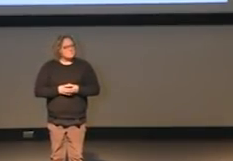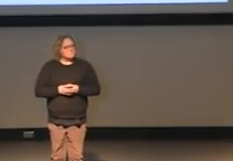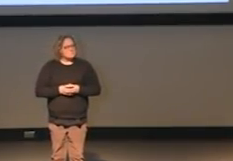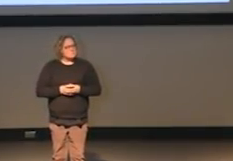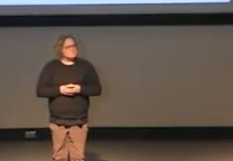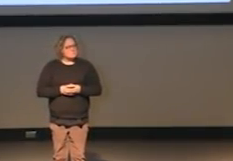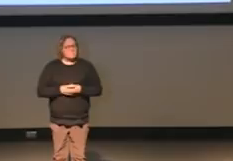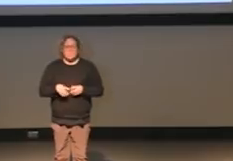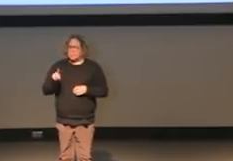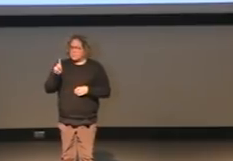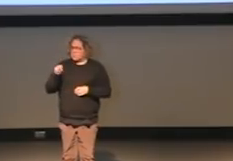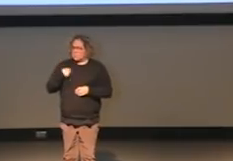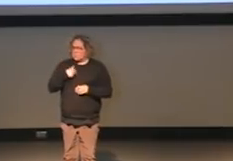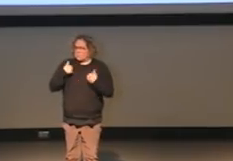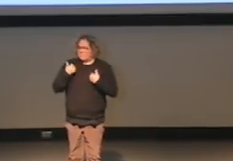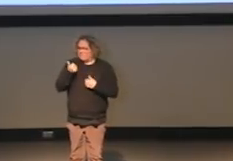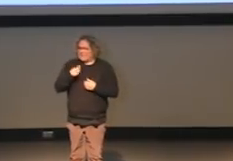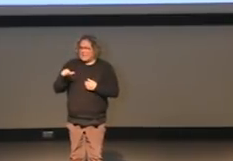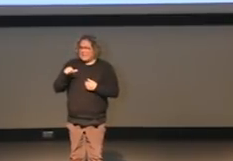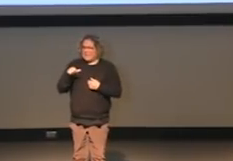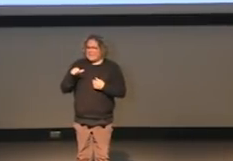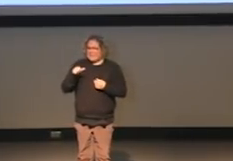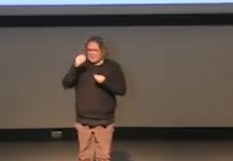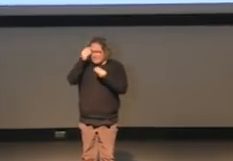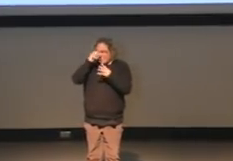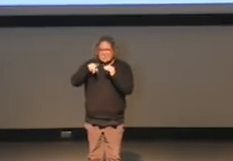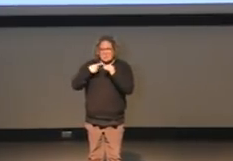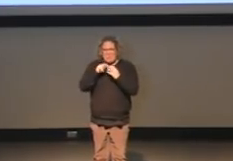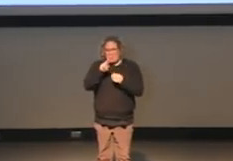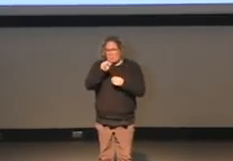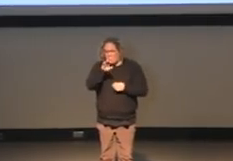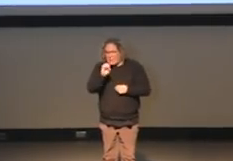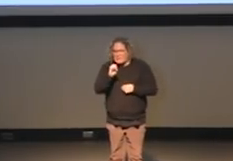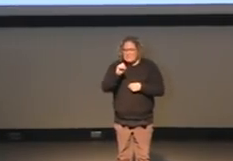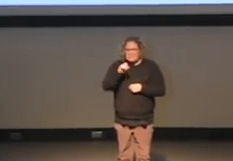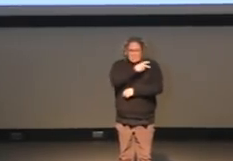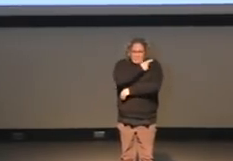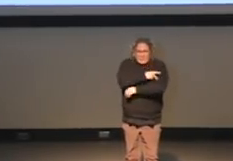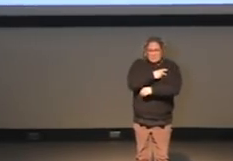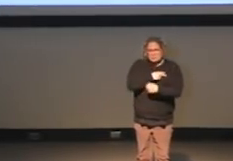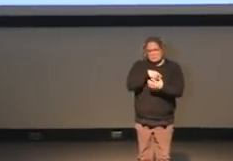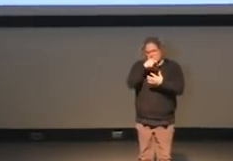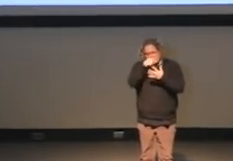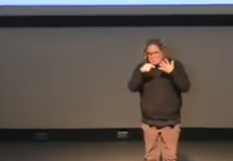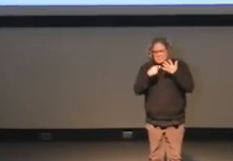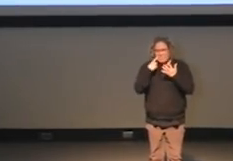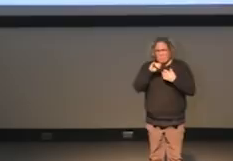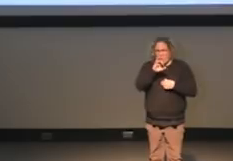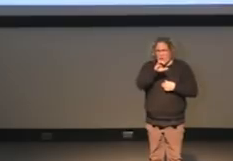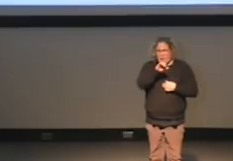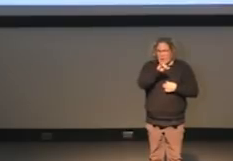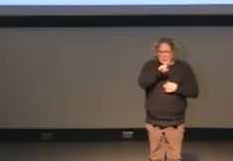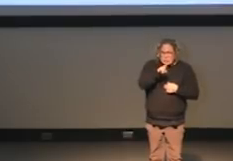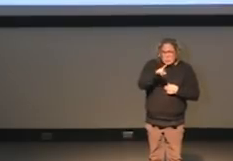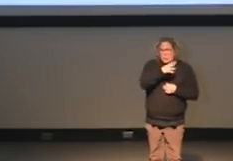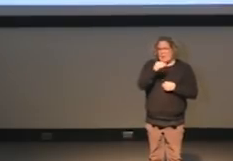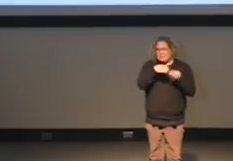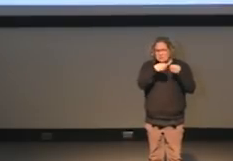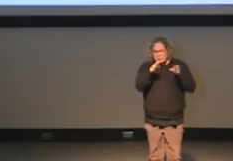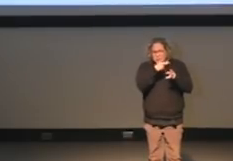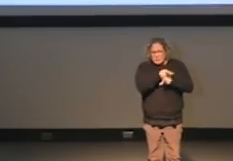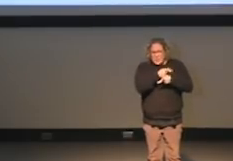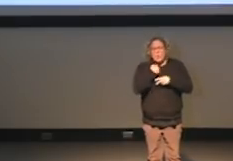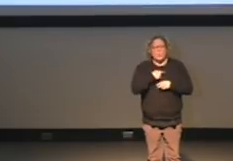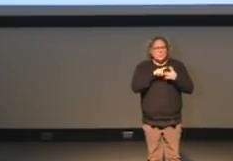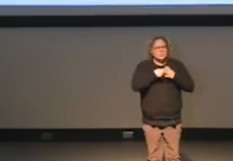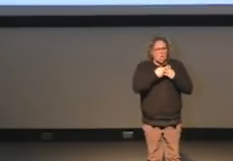Do we have any information on the racial mix of patients we have seen in the ICU and general care? So we're starting to pull that